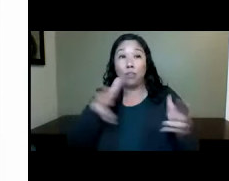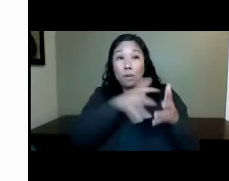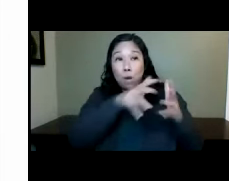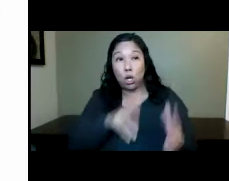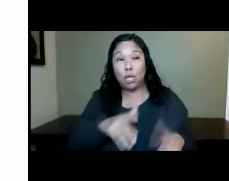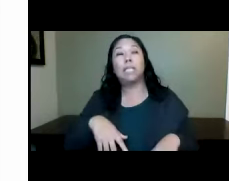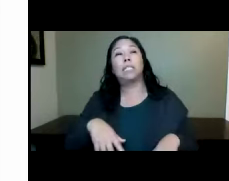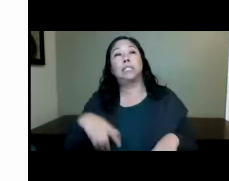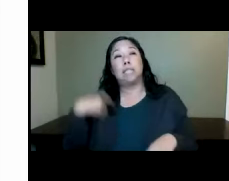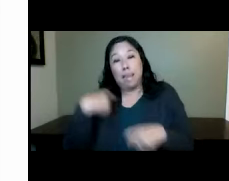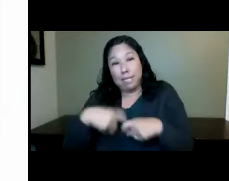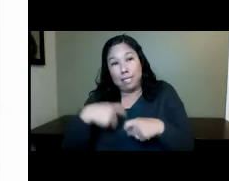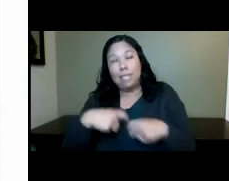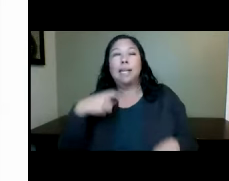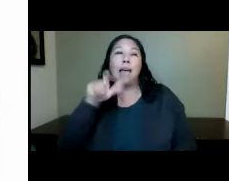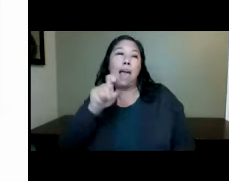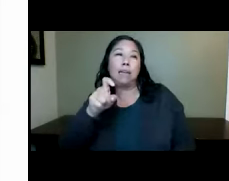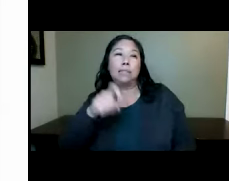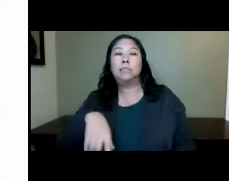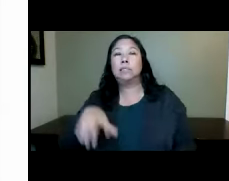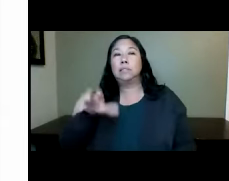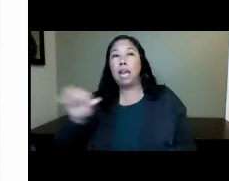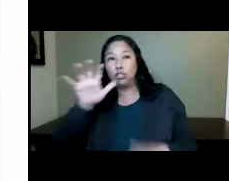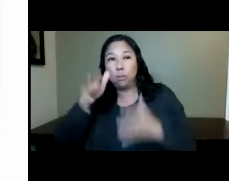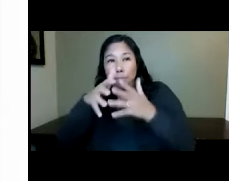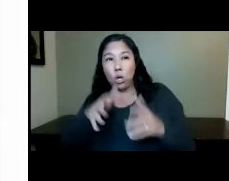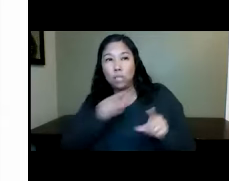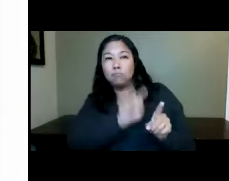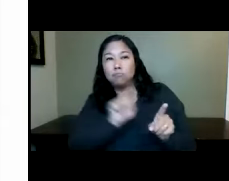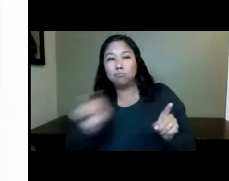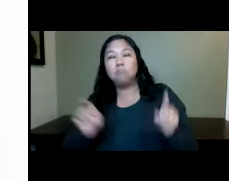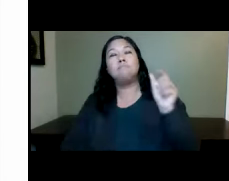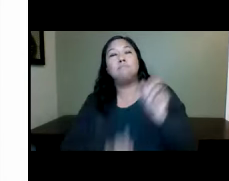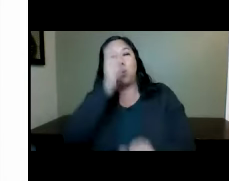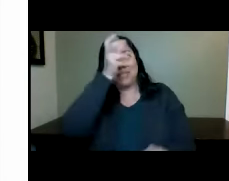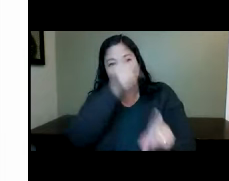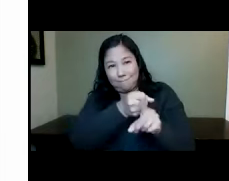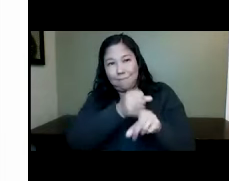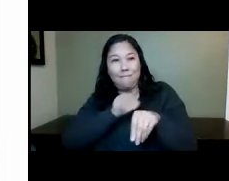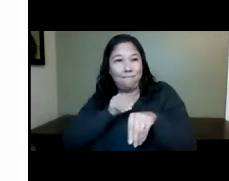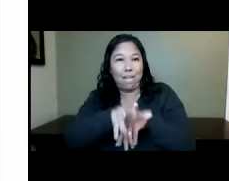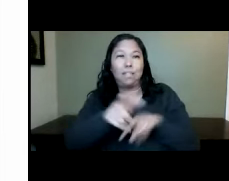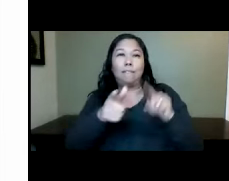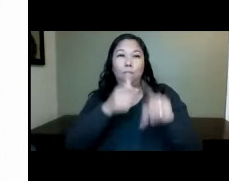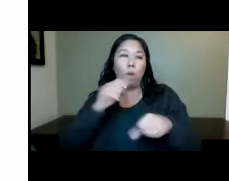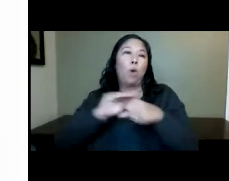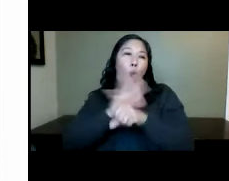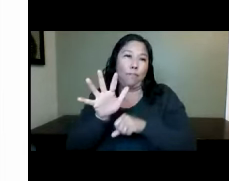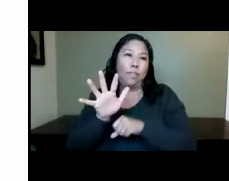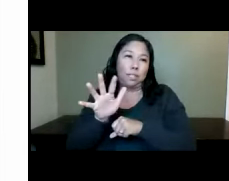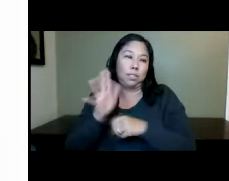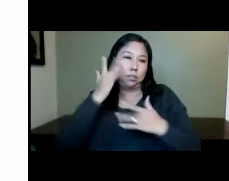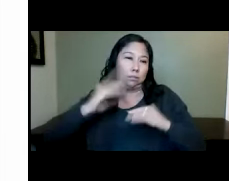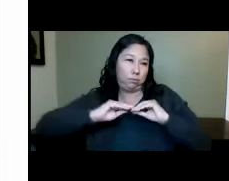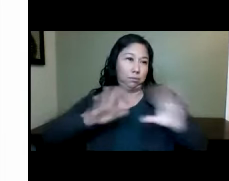Hispanic Latinos, Latinx, and Asian Americans were most affected by the COVID-19 virus. So in terms